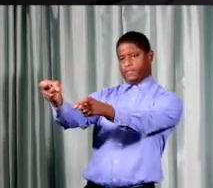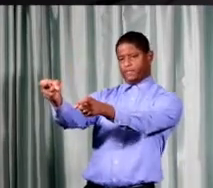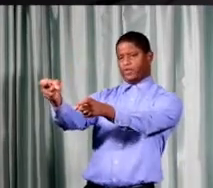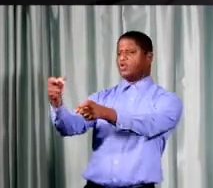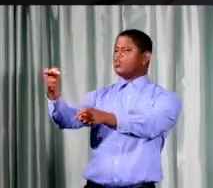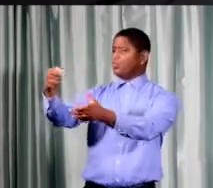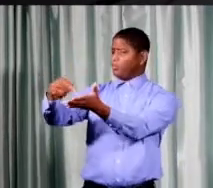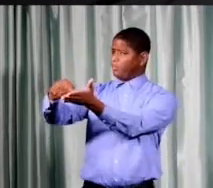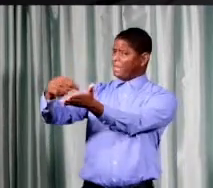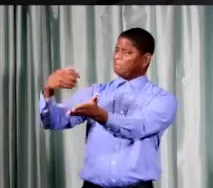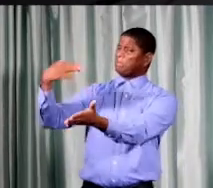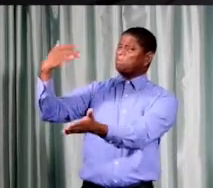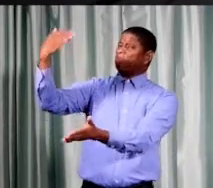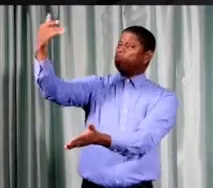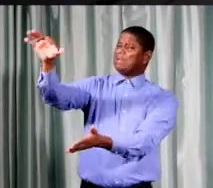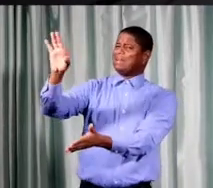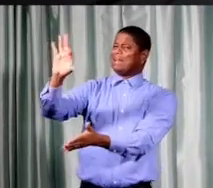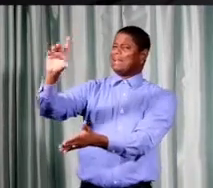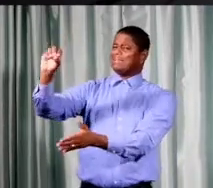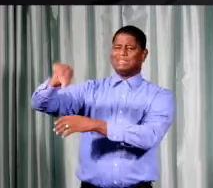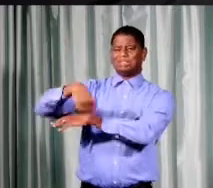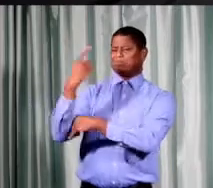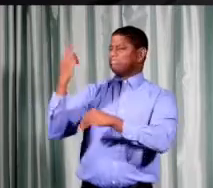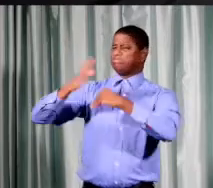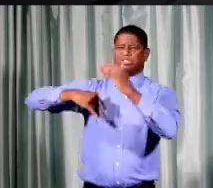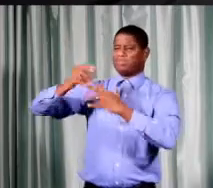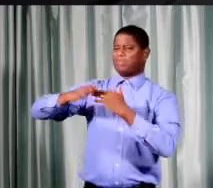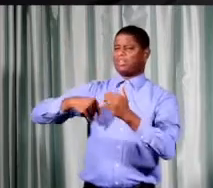have earned the revenue.